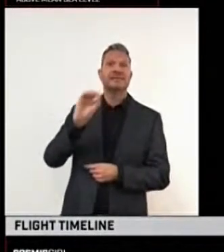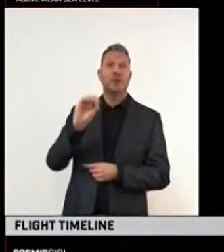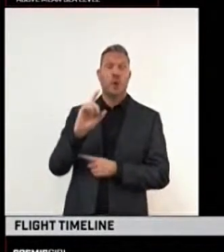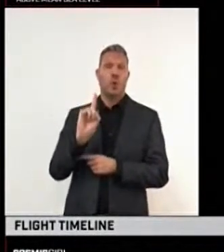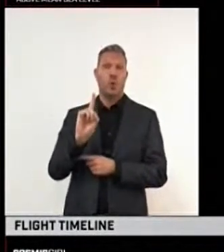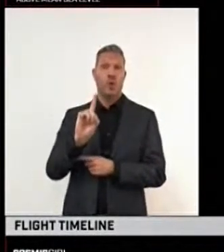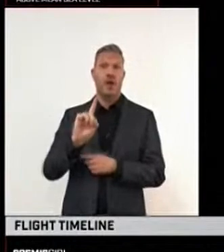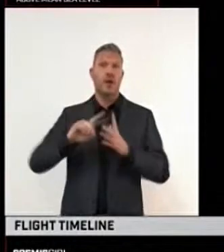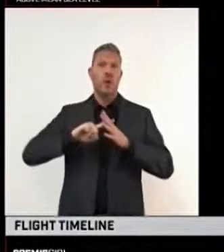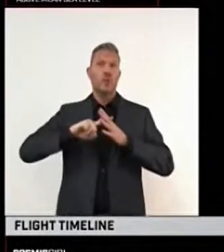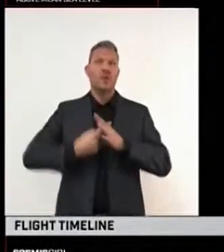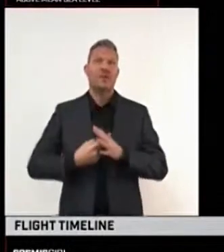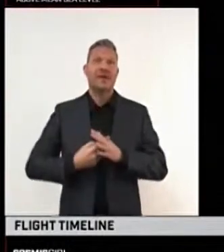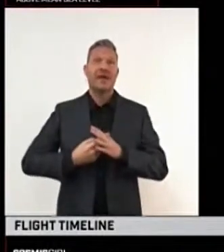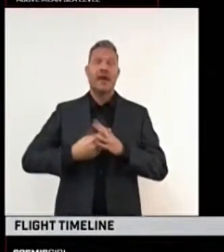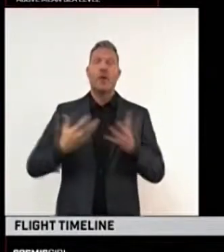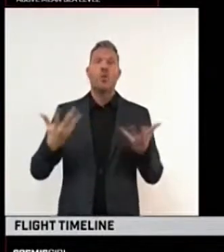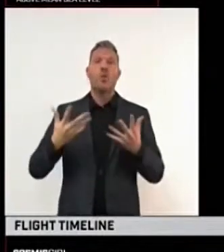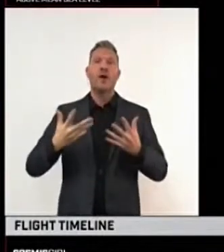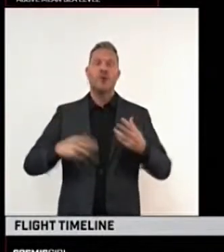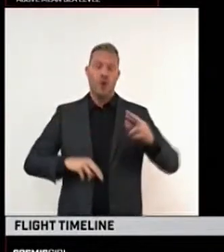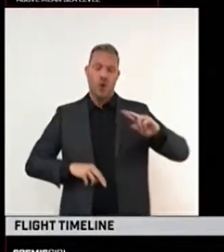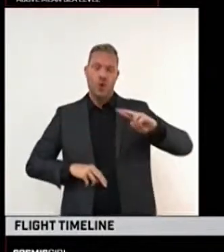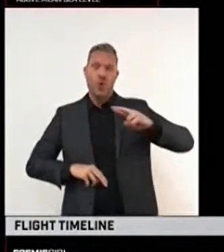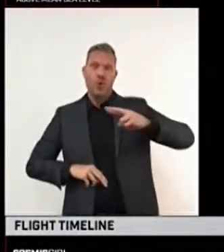we mentioned earlier called barbecue roll.